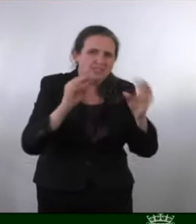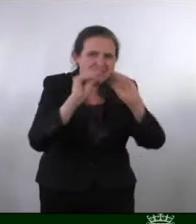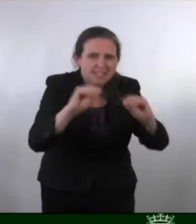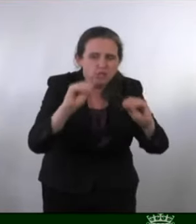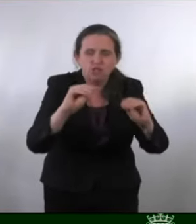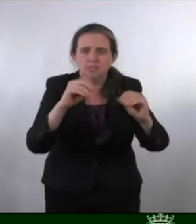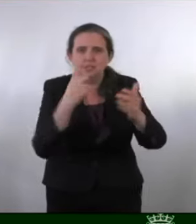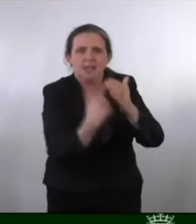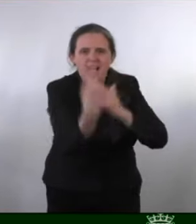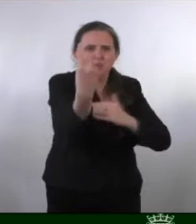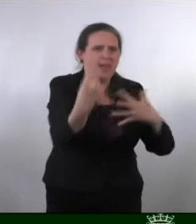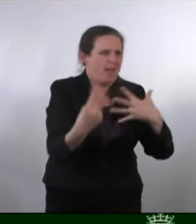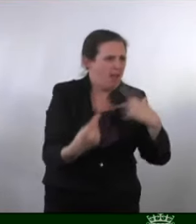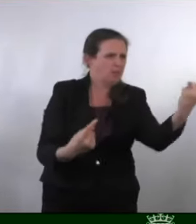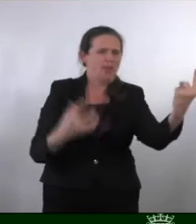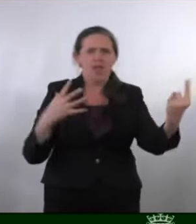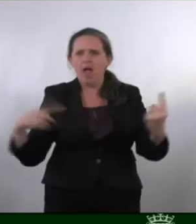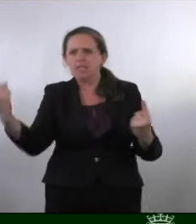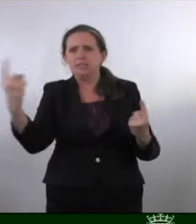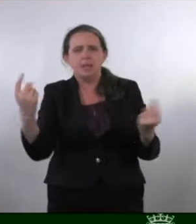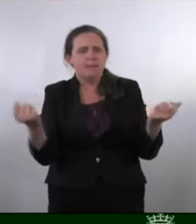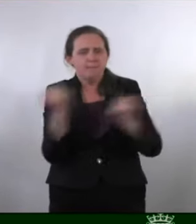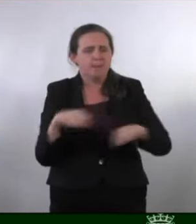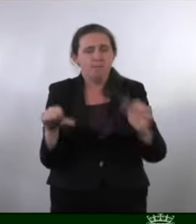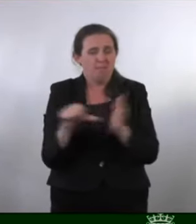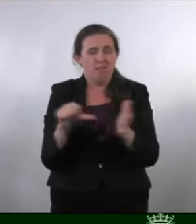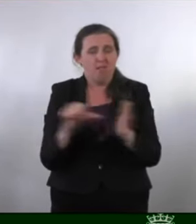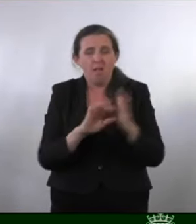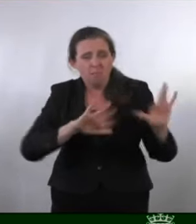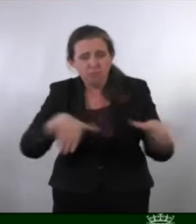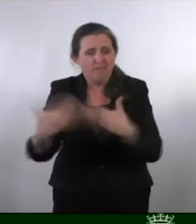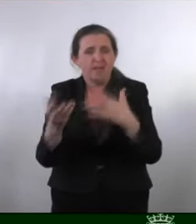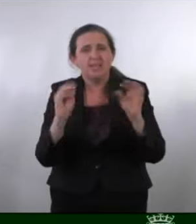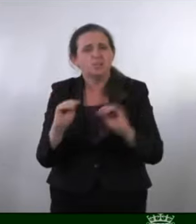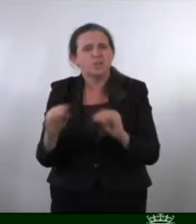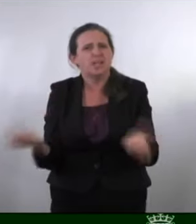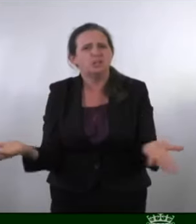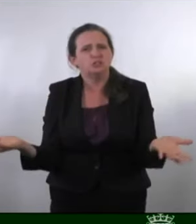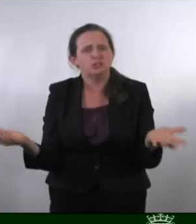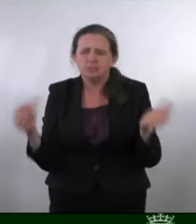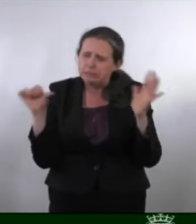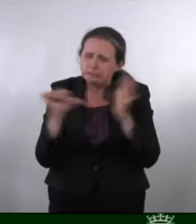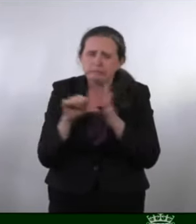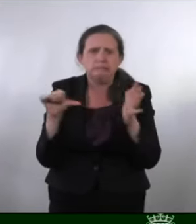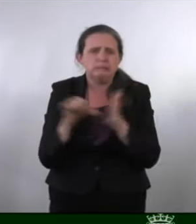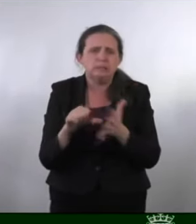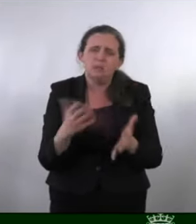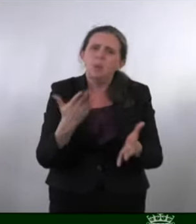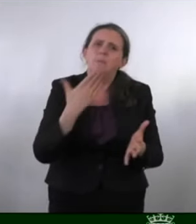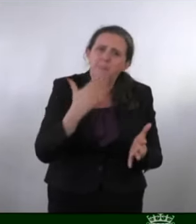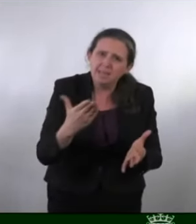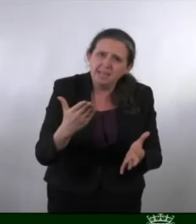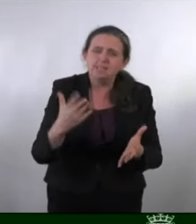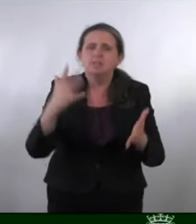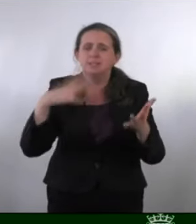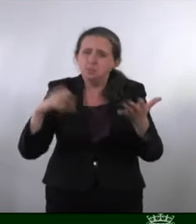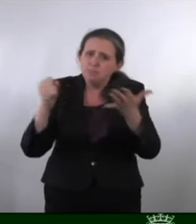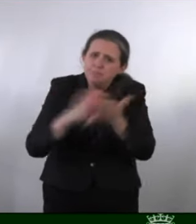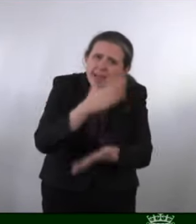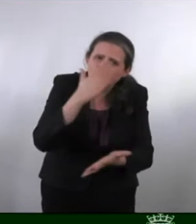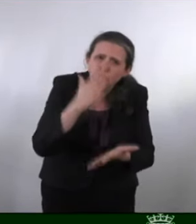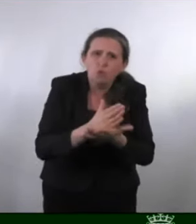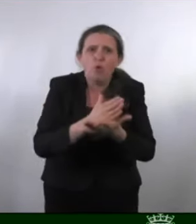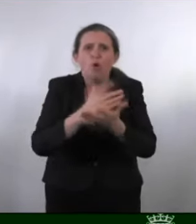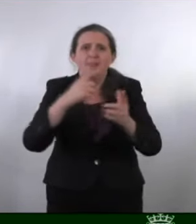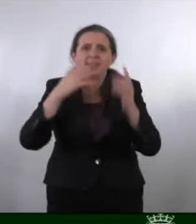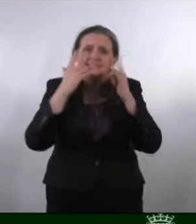from both COVID and the measures used to fight it. And so does my right honourable friend agree that as soon as possible we need to use targeted